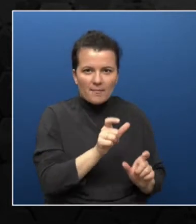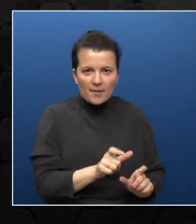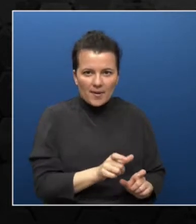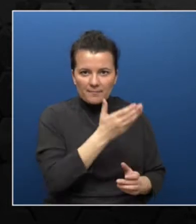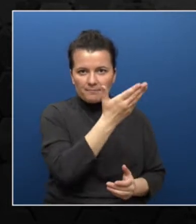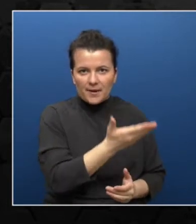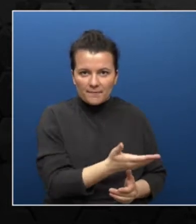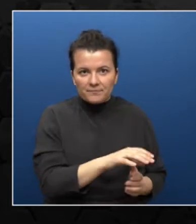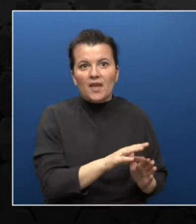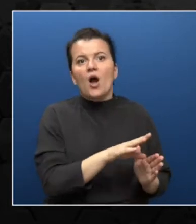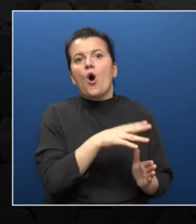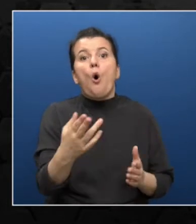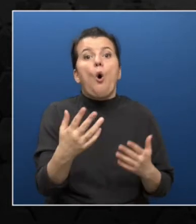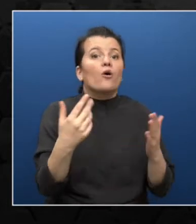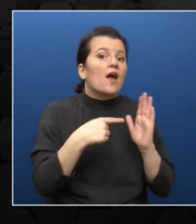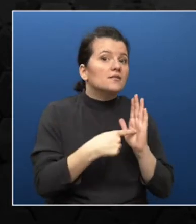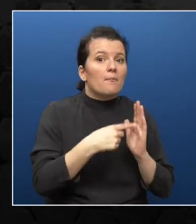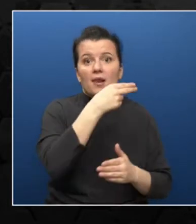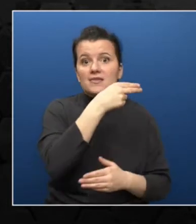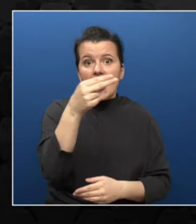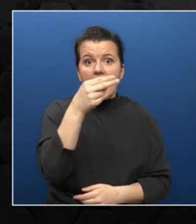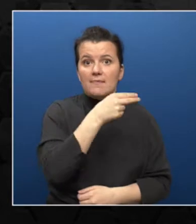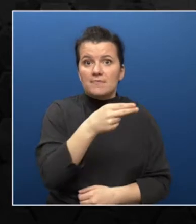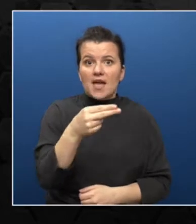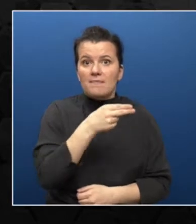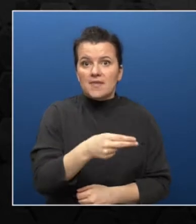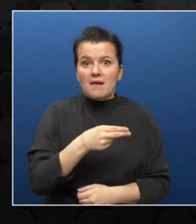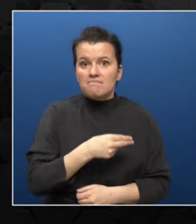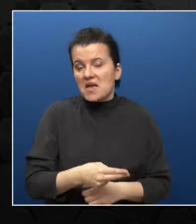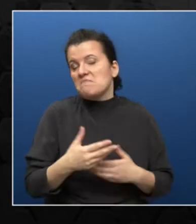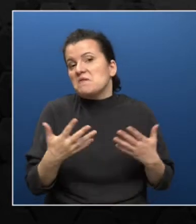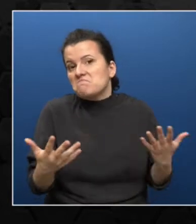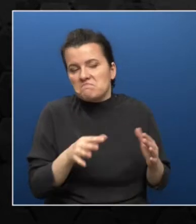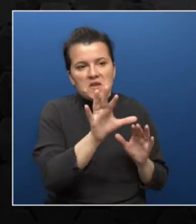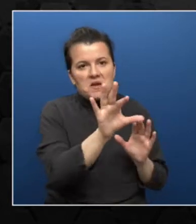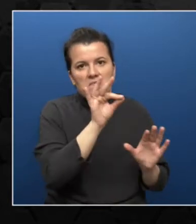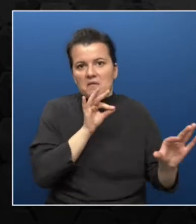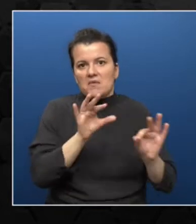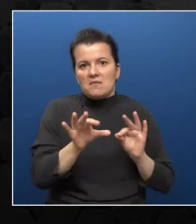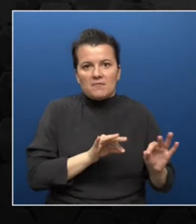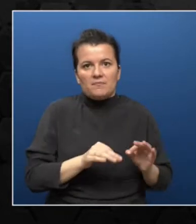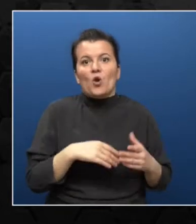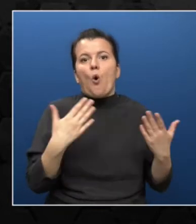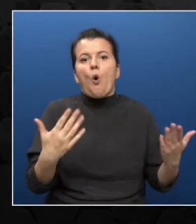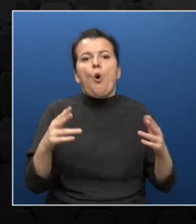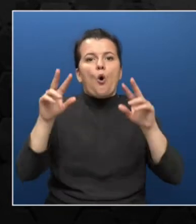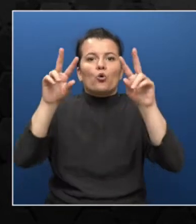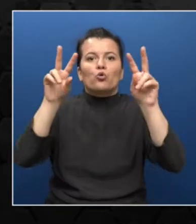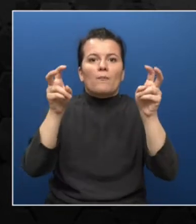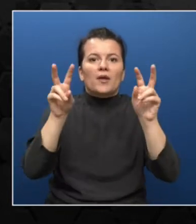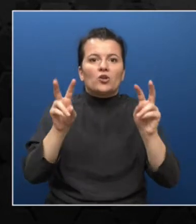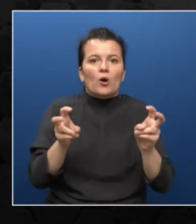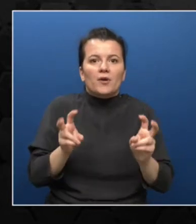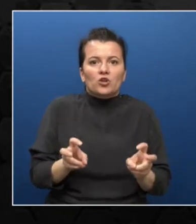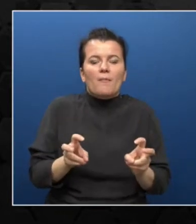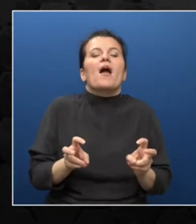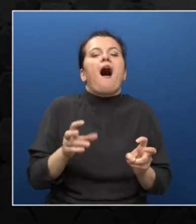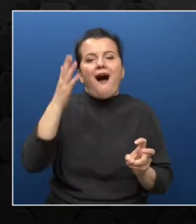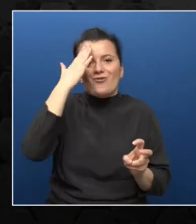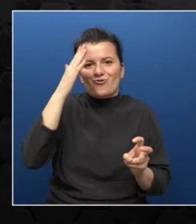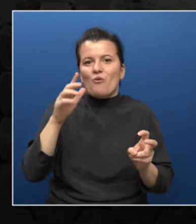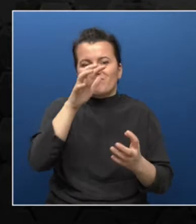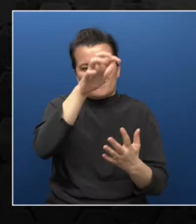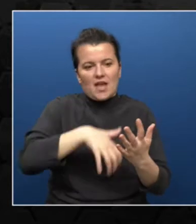the online to give you more insights about what is the main topic in the test. And usually it brings you links